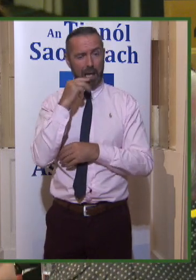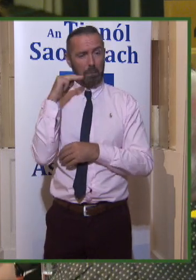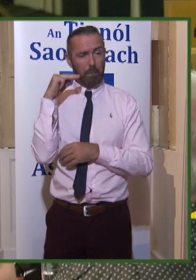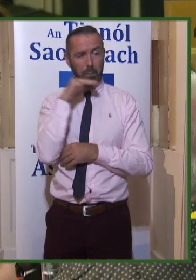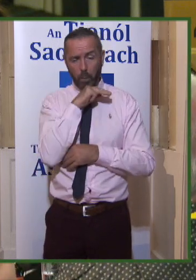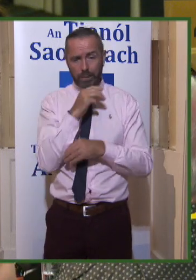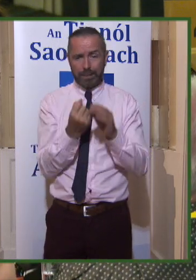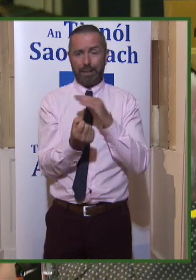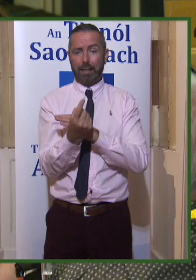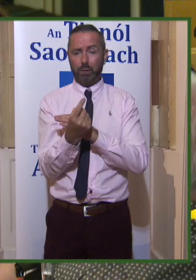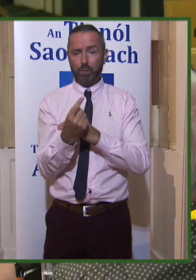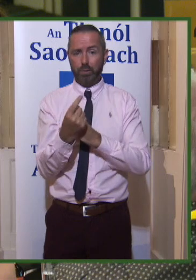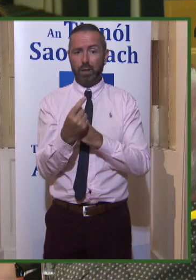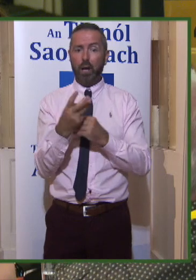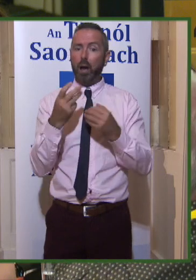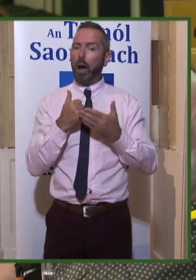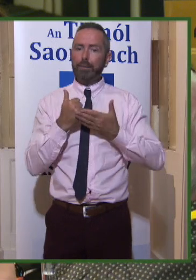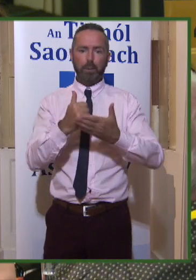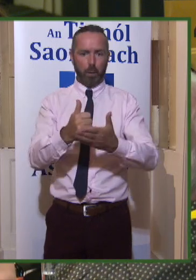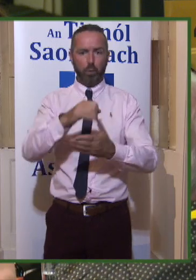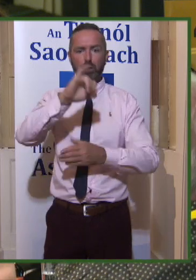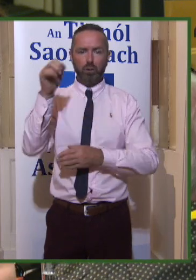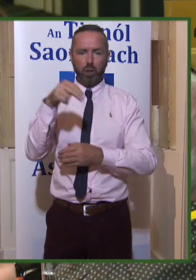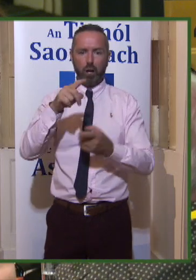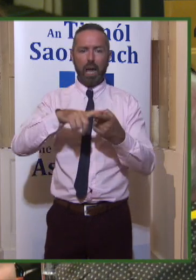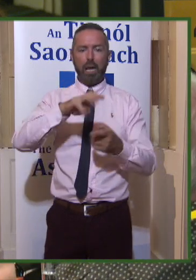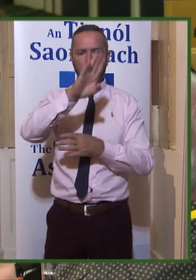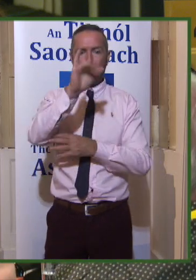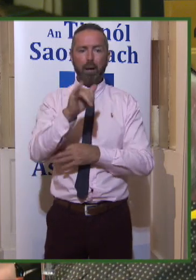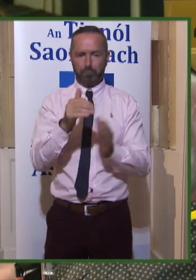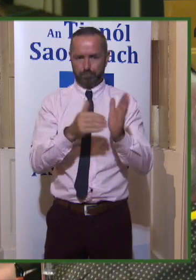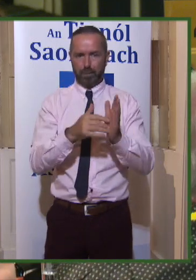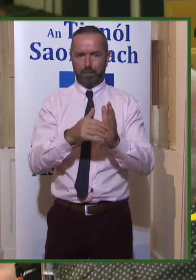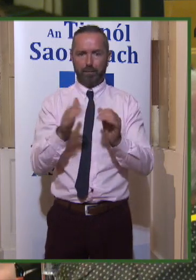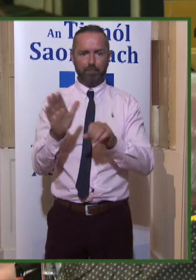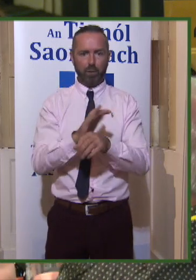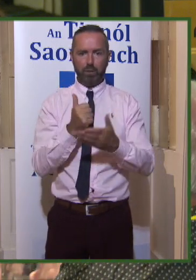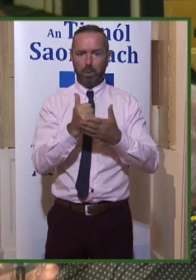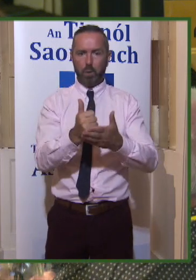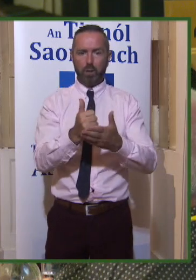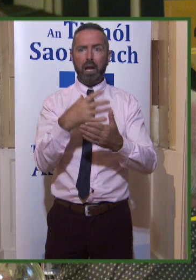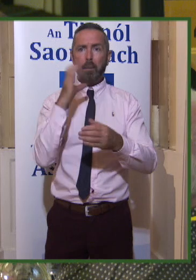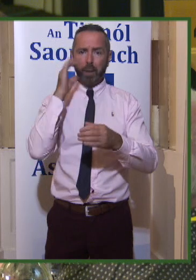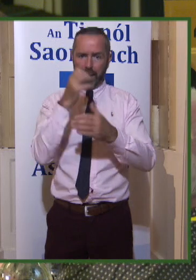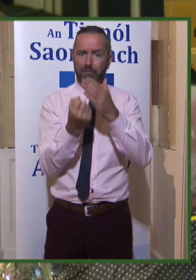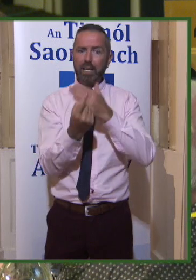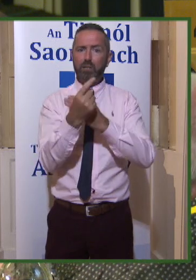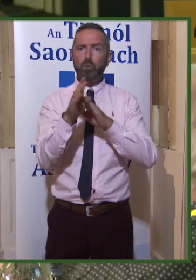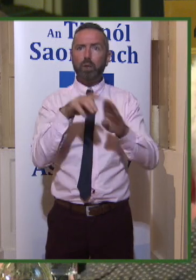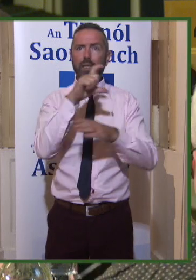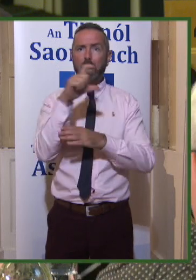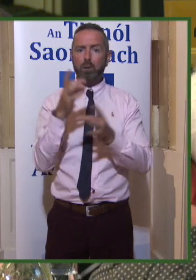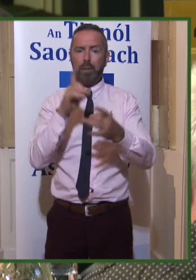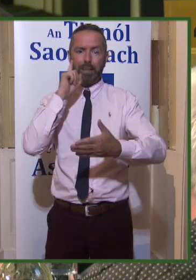issue. I just want to support John and Barry as well. That there are issues already there where councillors do make decisions, for example,